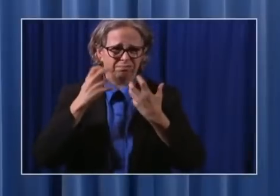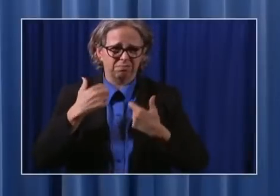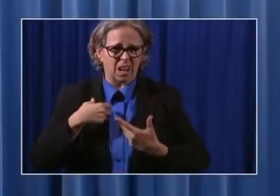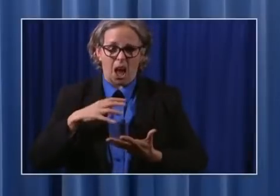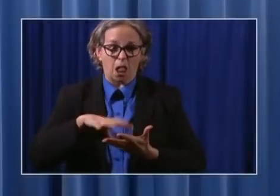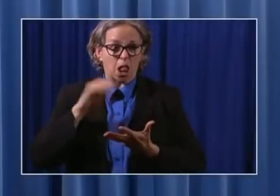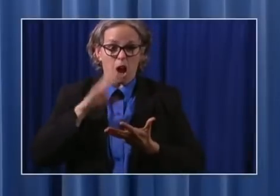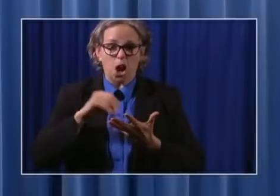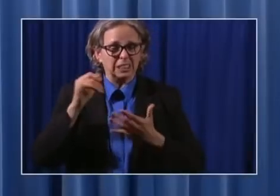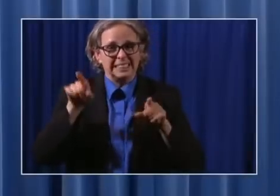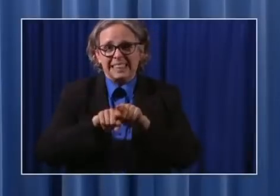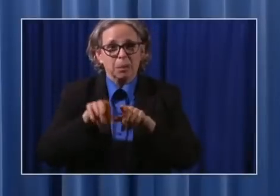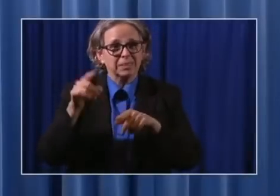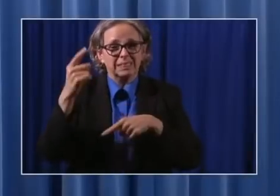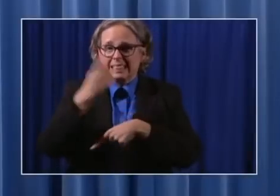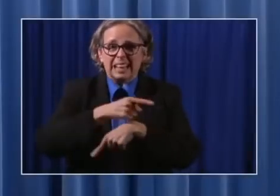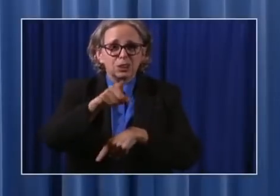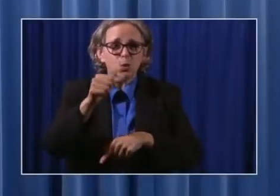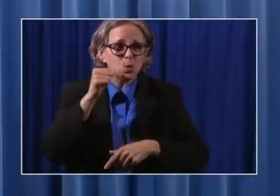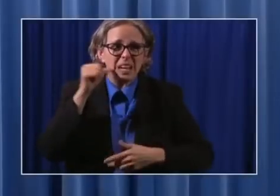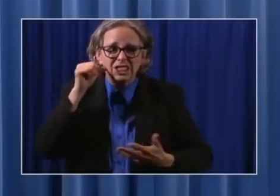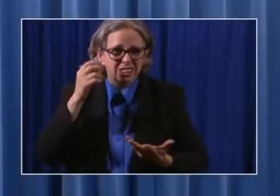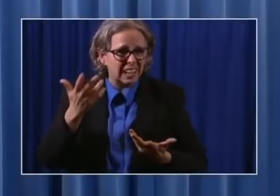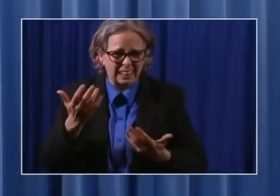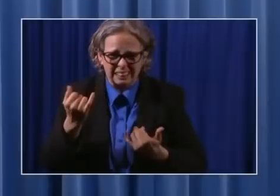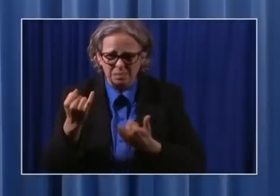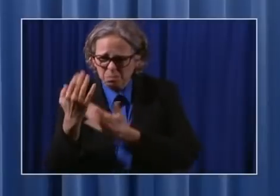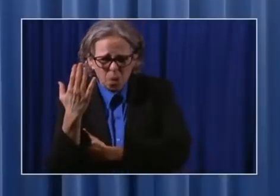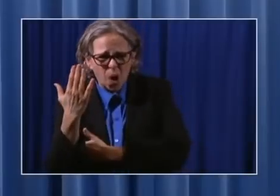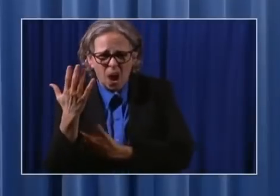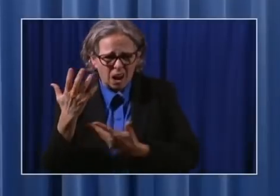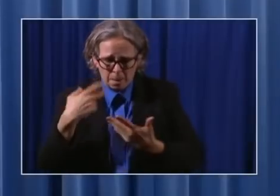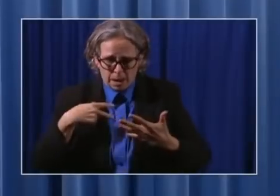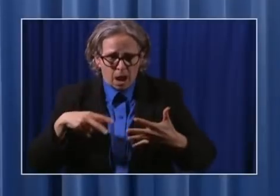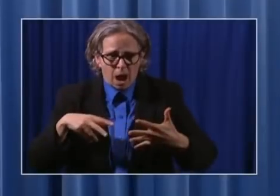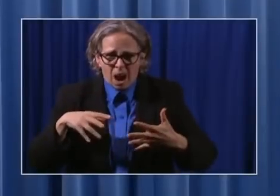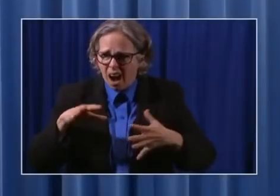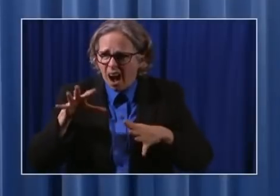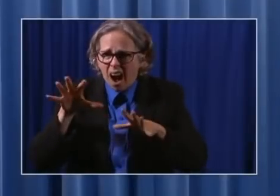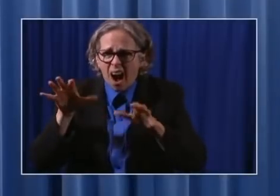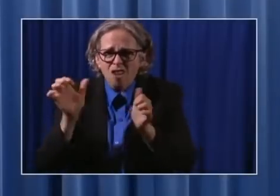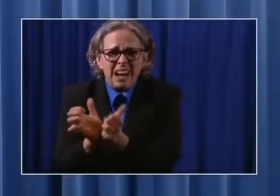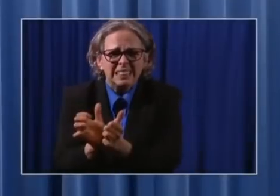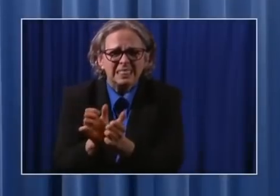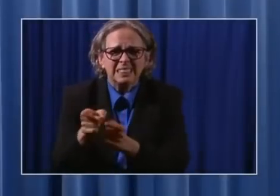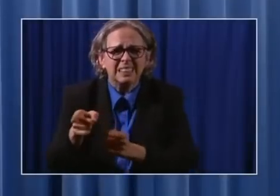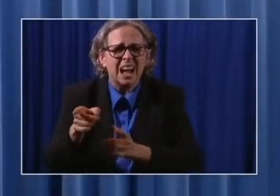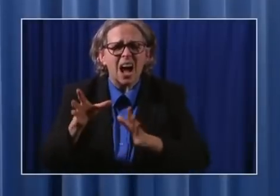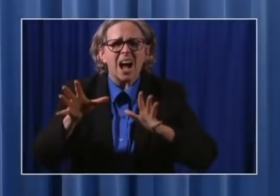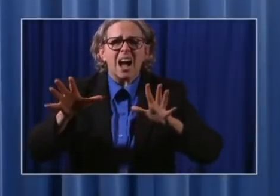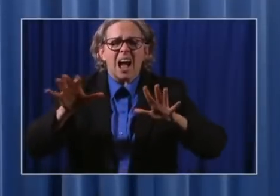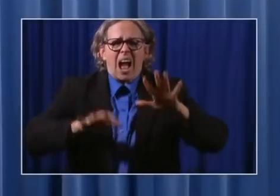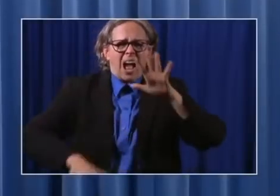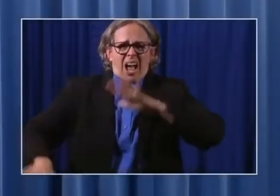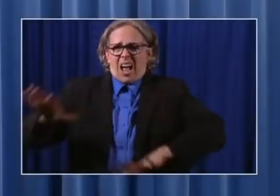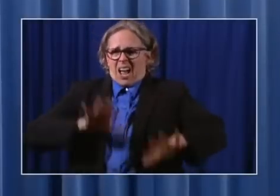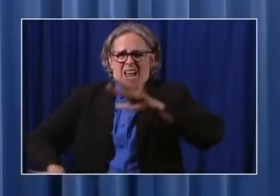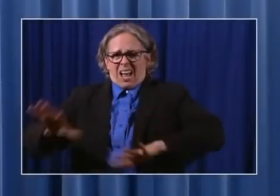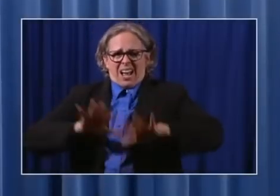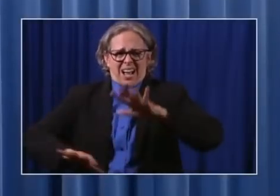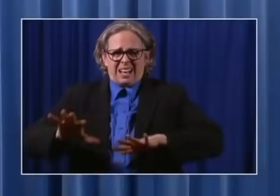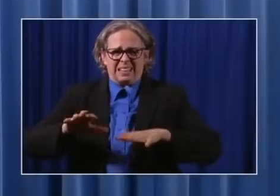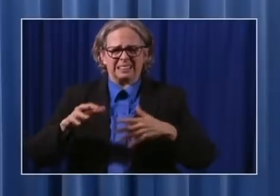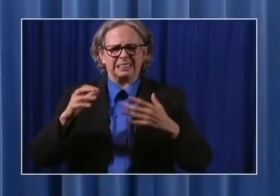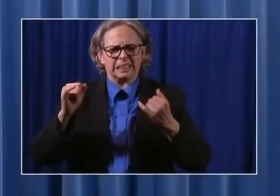morning that the speaker was being arrested. And it takes a while to